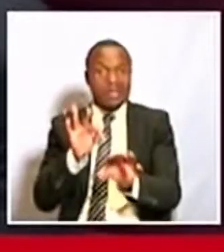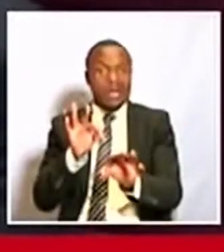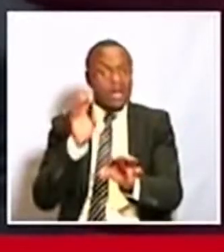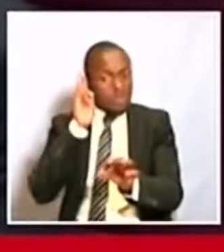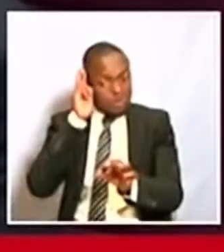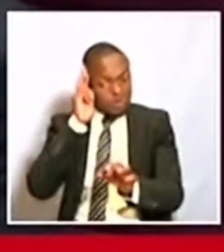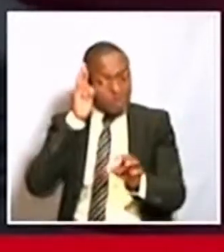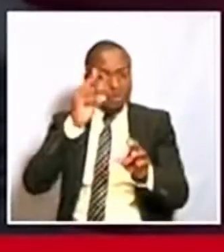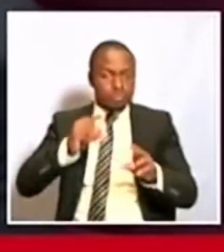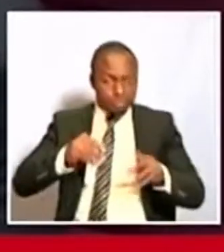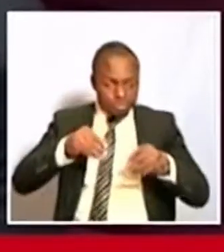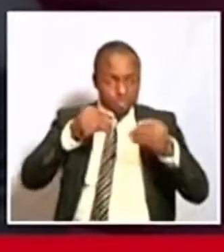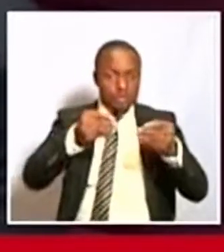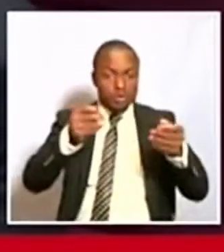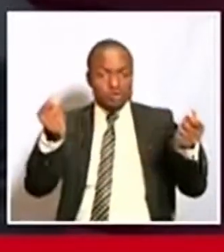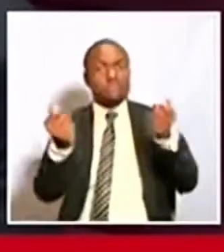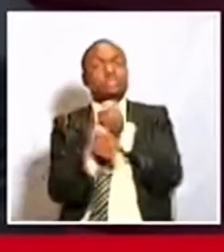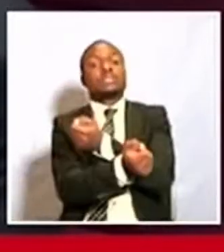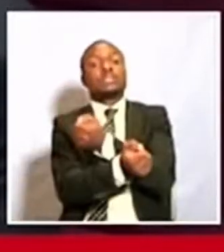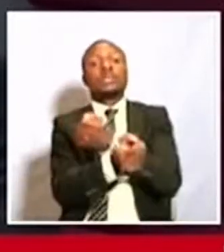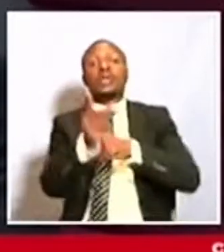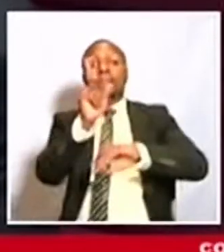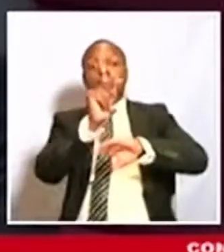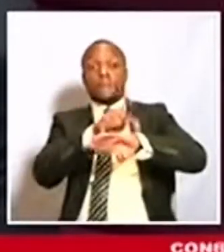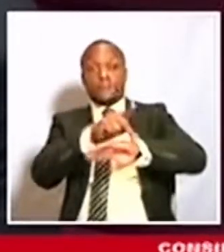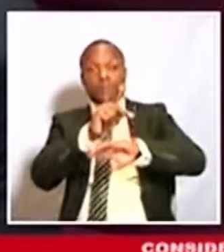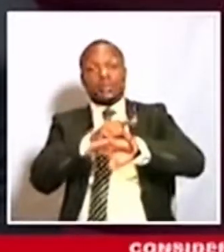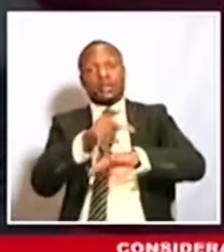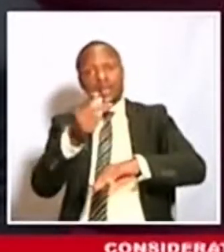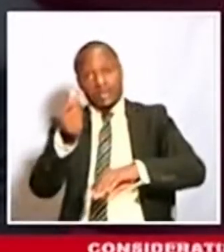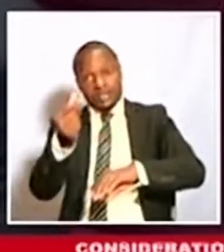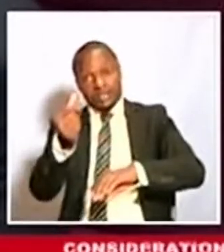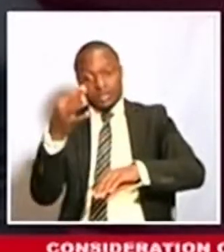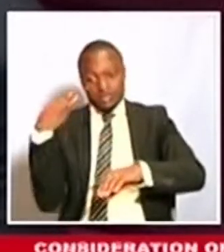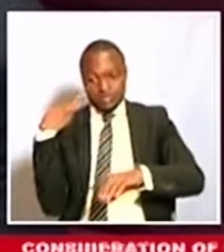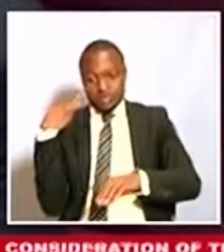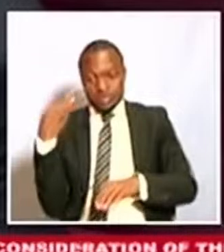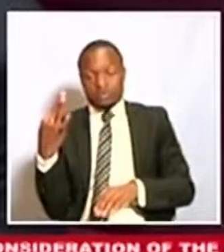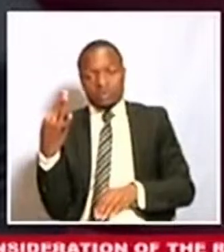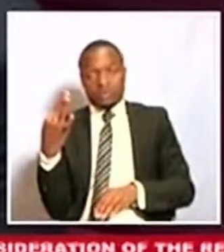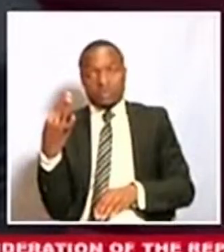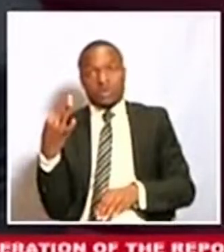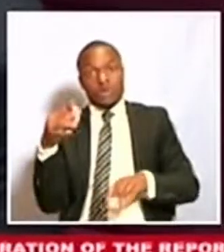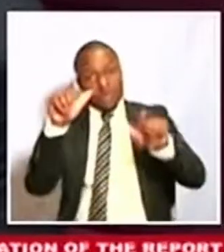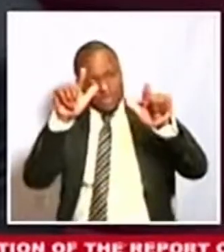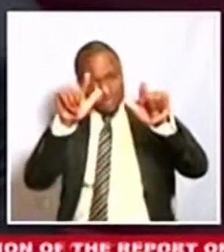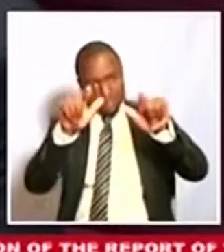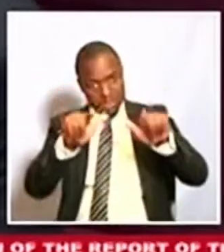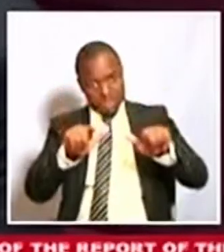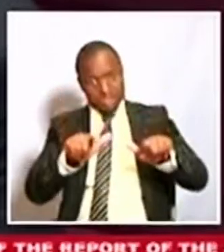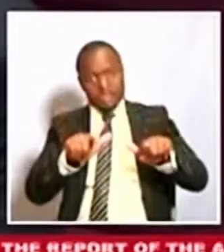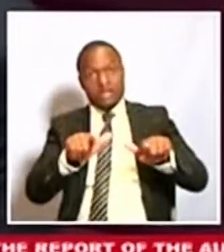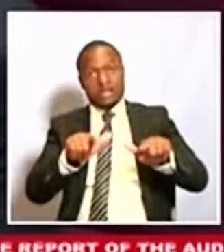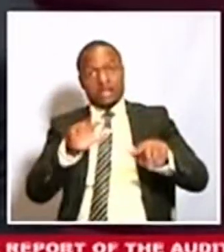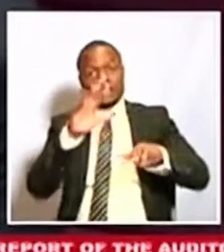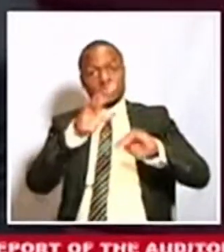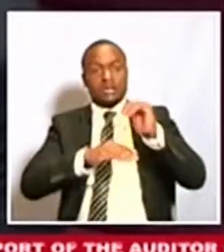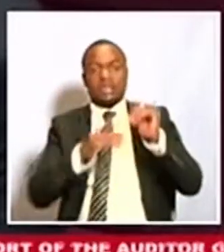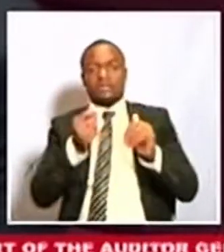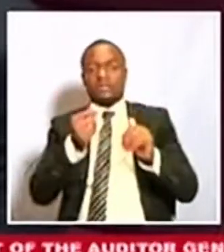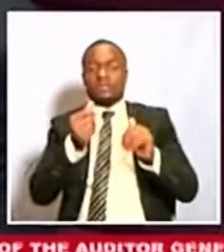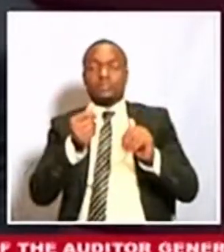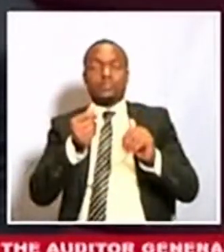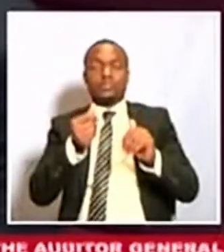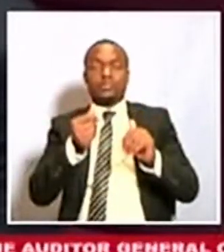giving for changing projects was the amount they initially applied for was less than the amount which they were